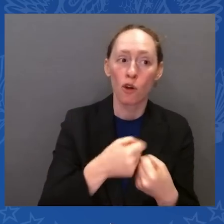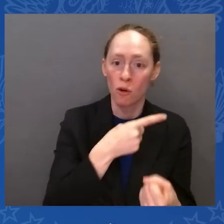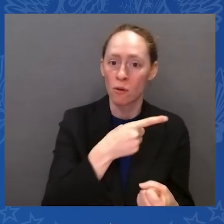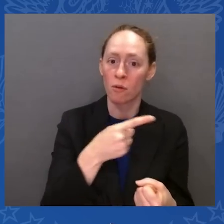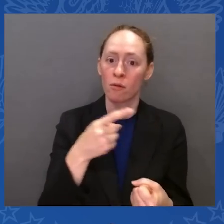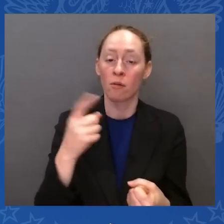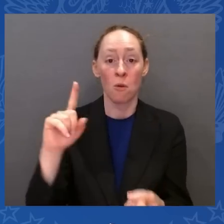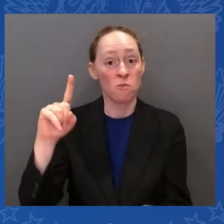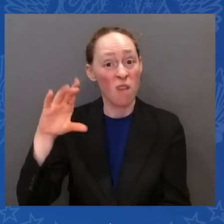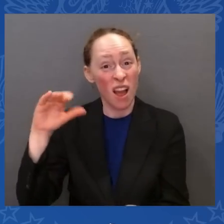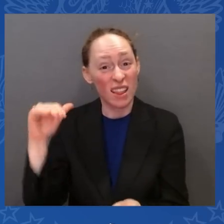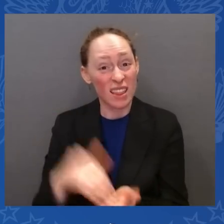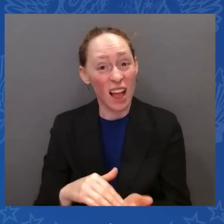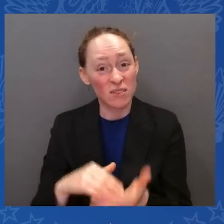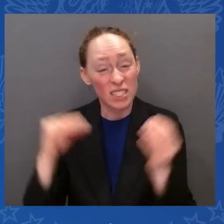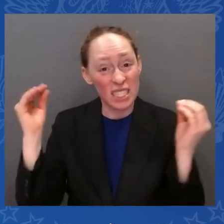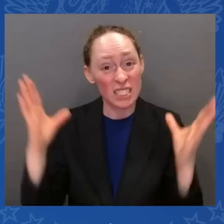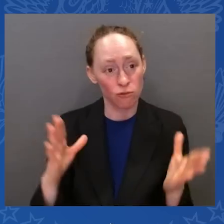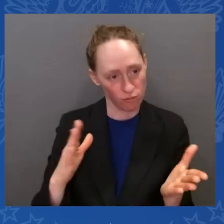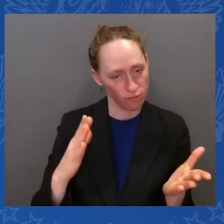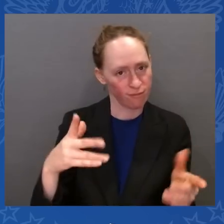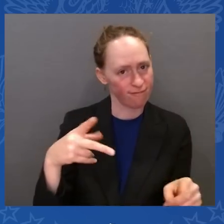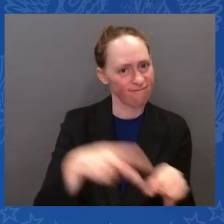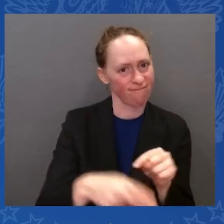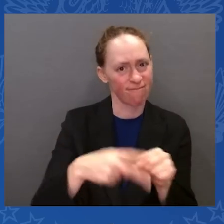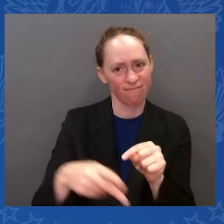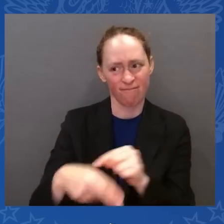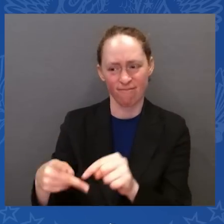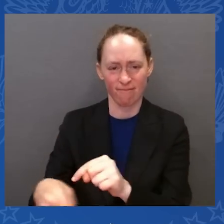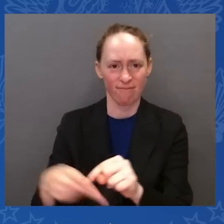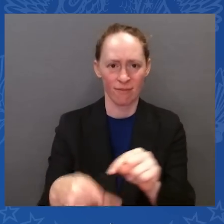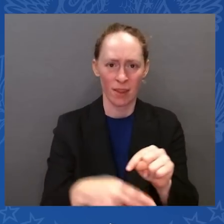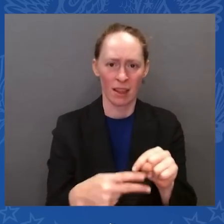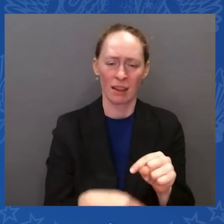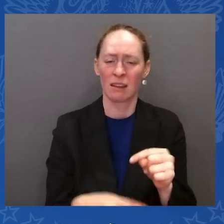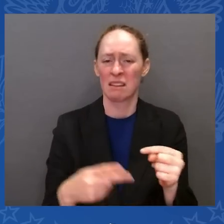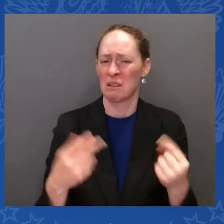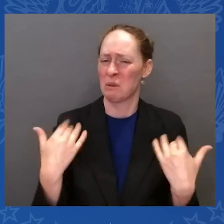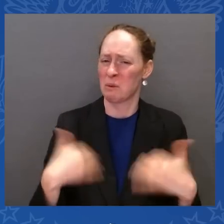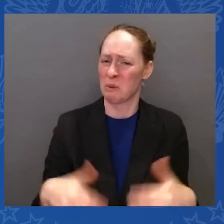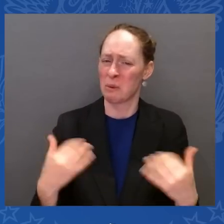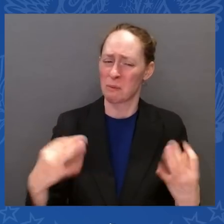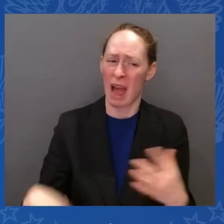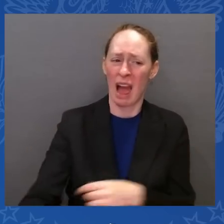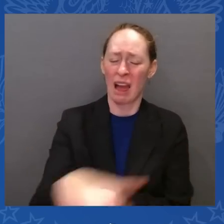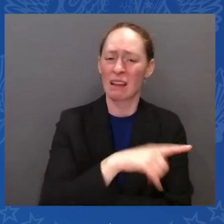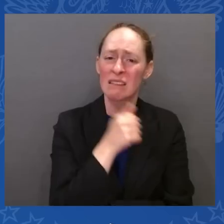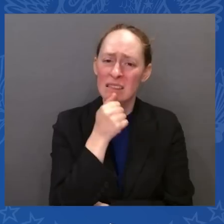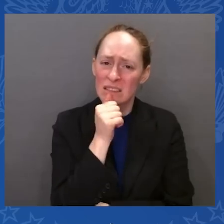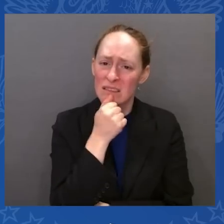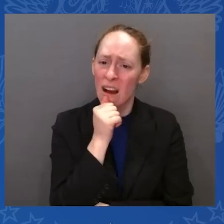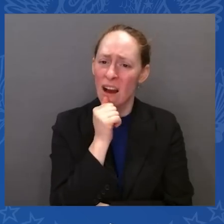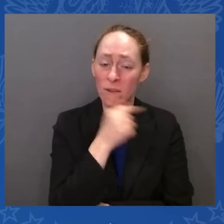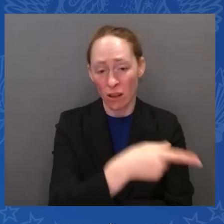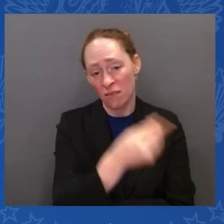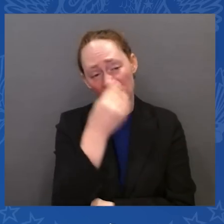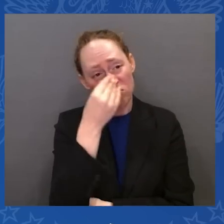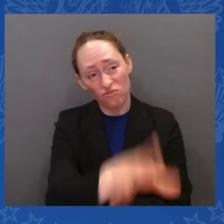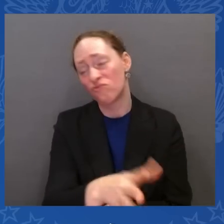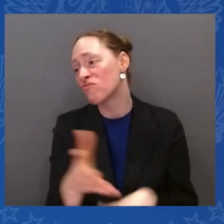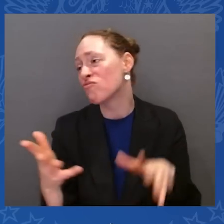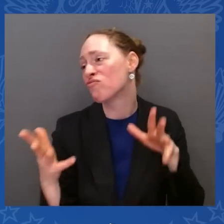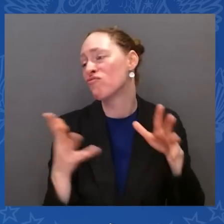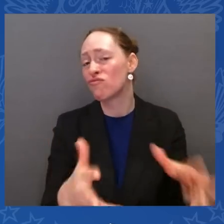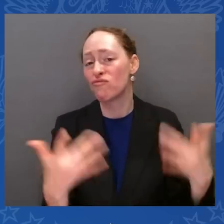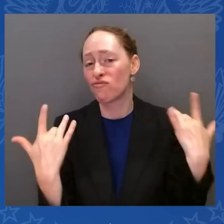30,000 law enforcement agents, FBI, DEA, Border Patrol. 100,000 teachers and support personnel would lose their